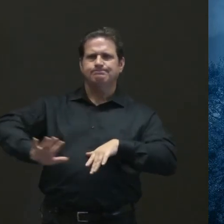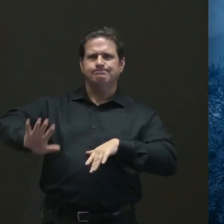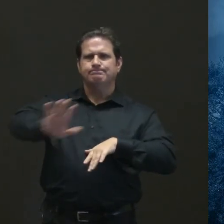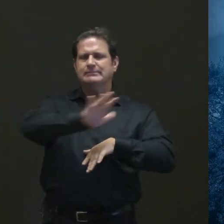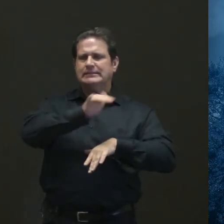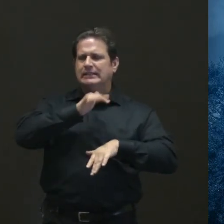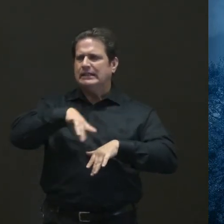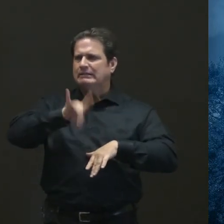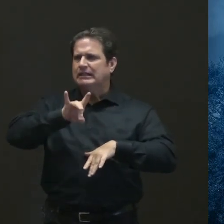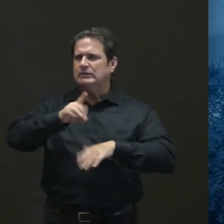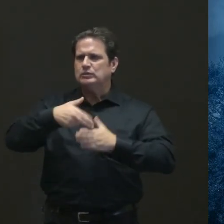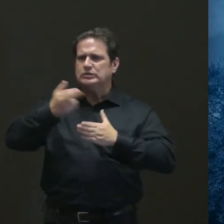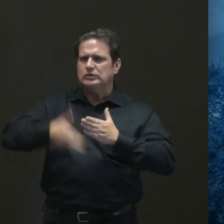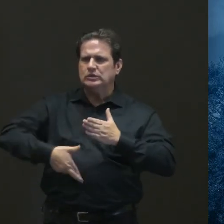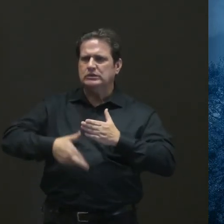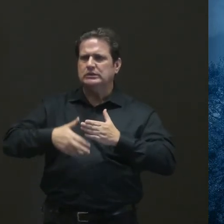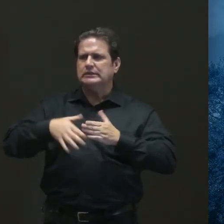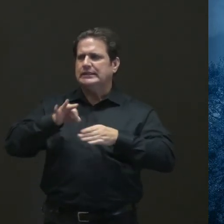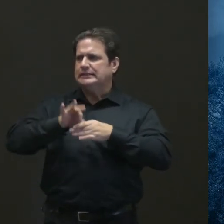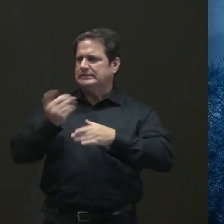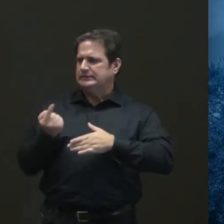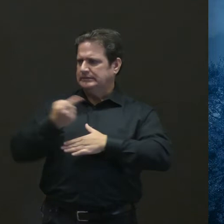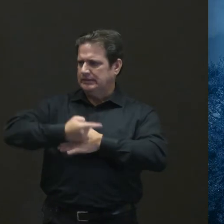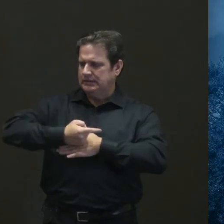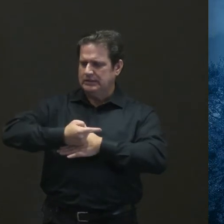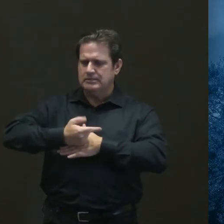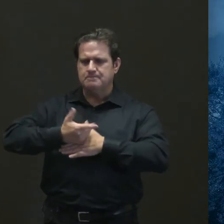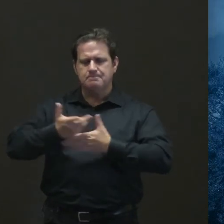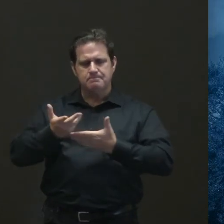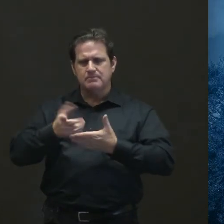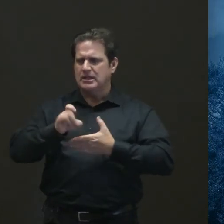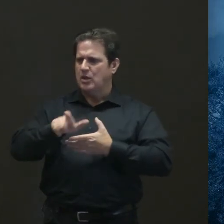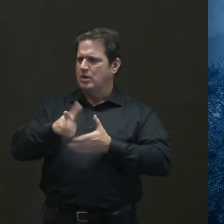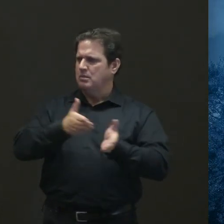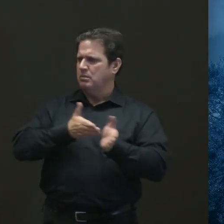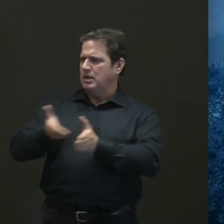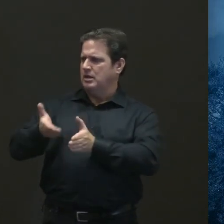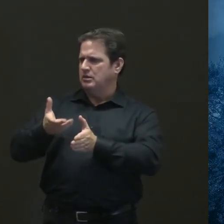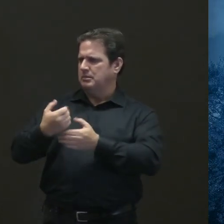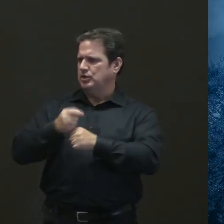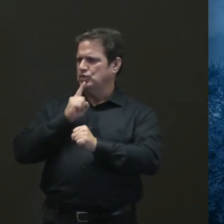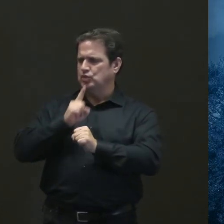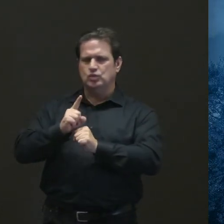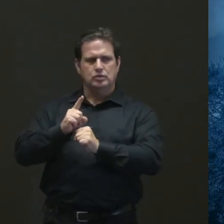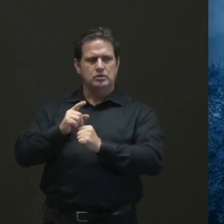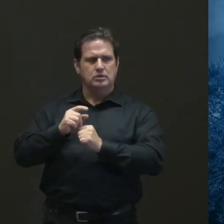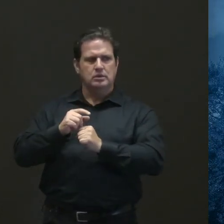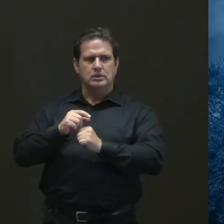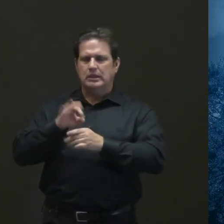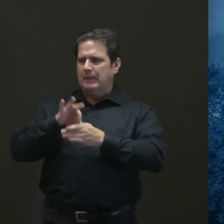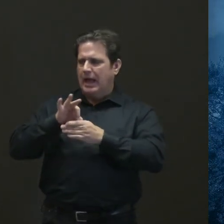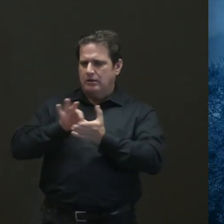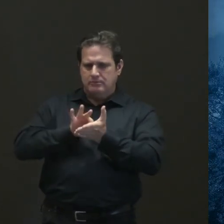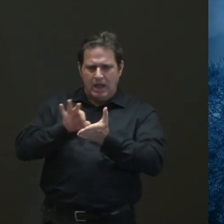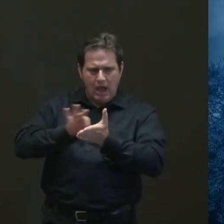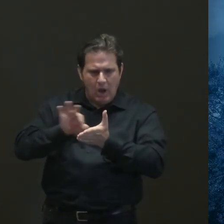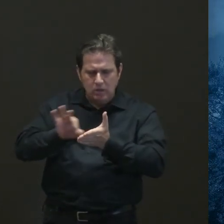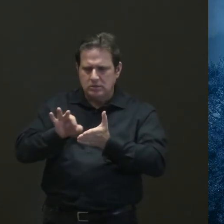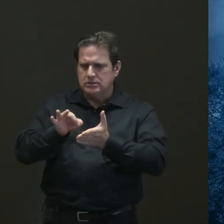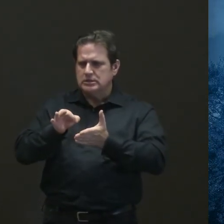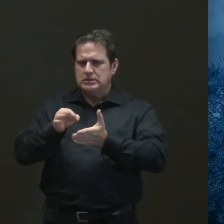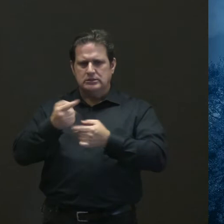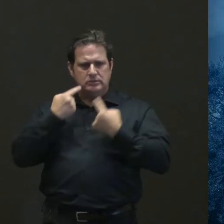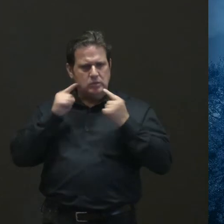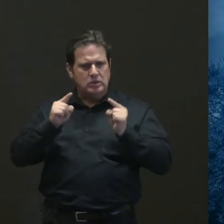not finding out the results on election day, what does Delaware plan to do to make sure that all of the ballots are counted in an